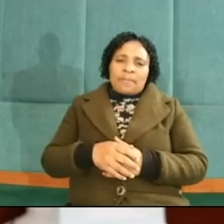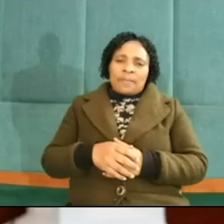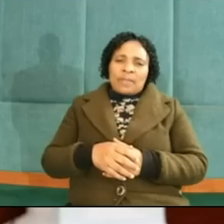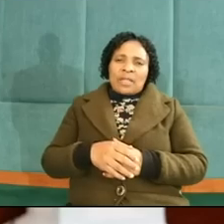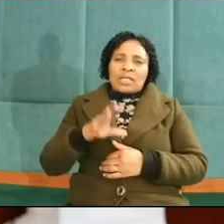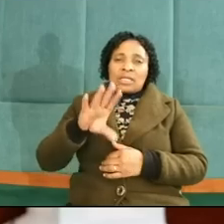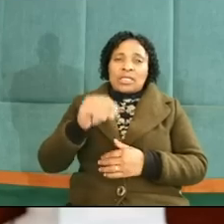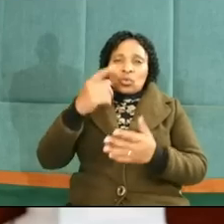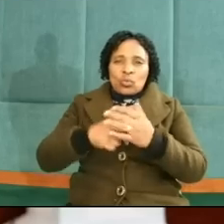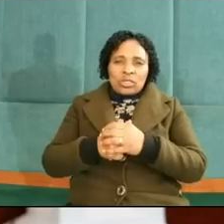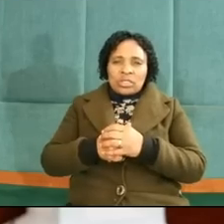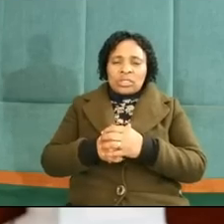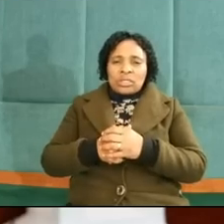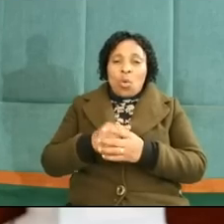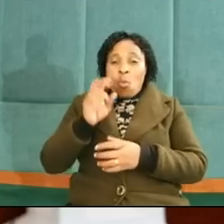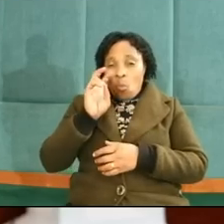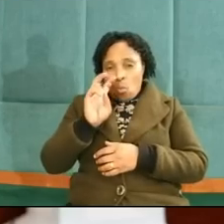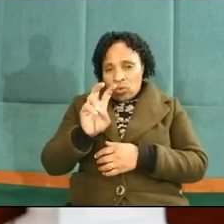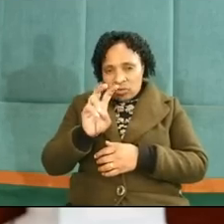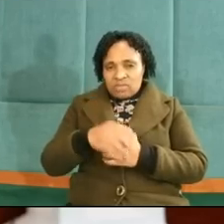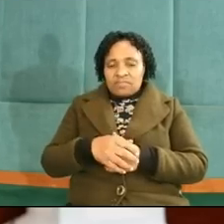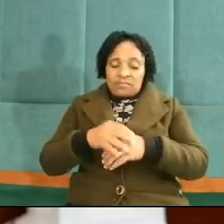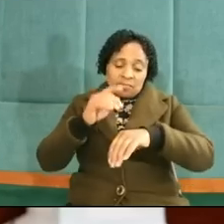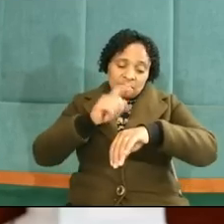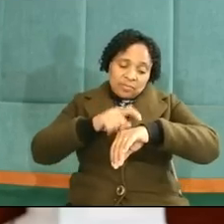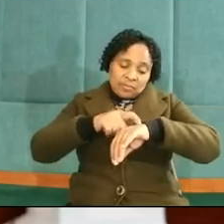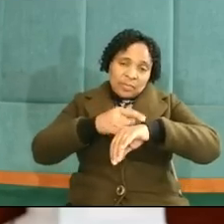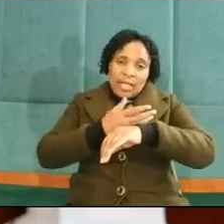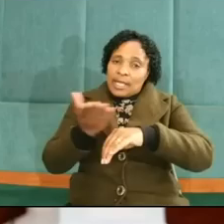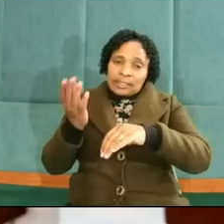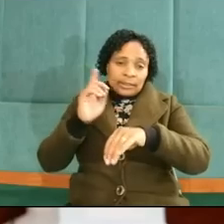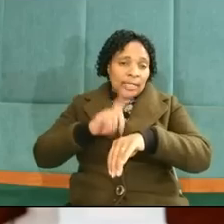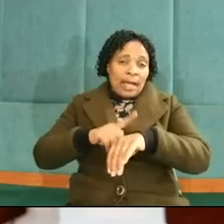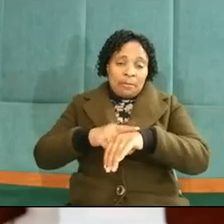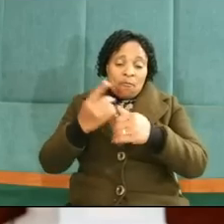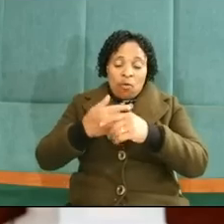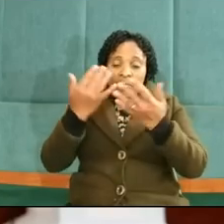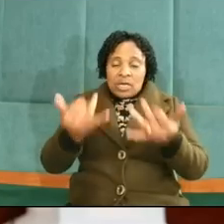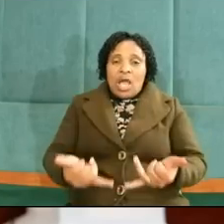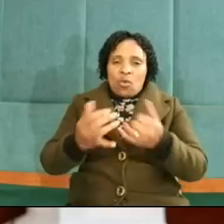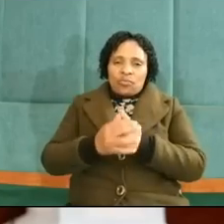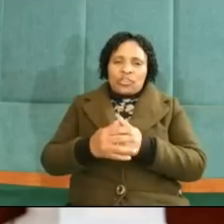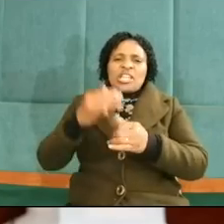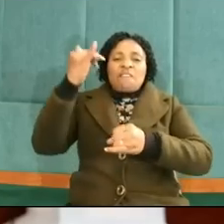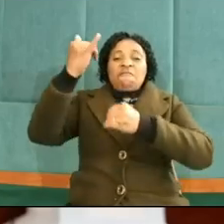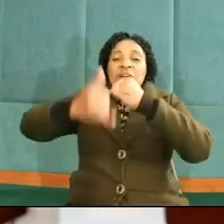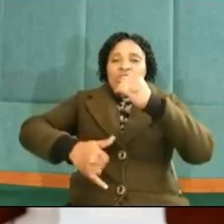checking his watch. Any moment now, the final whistle will